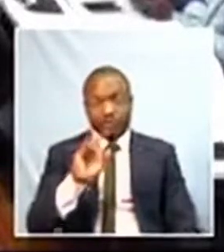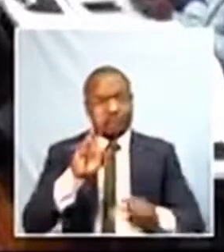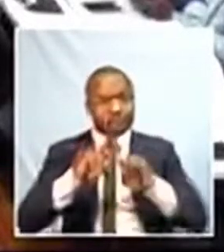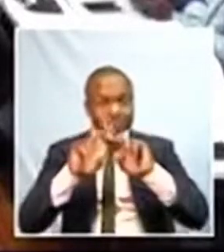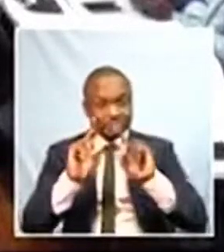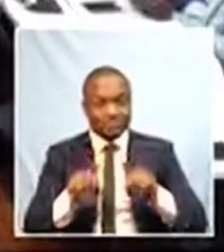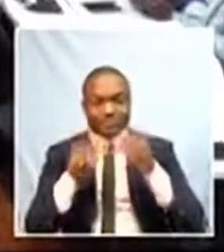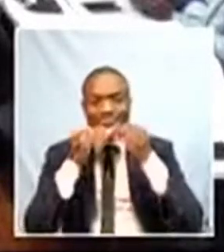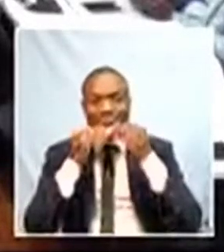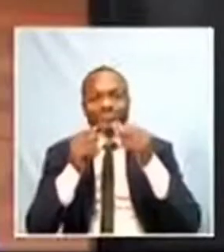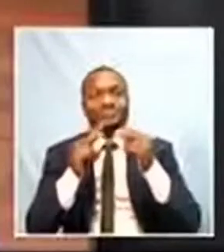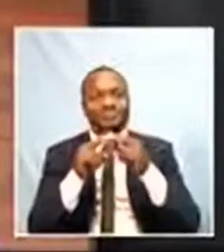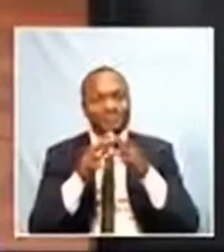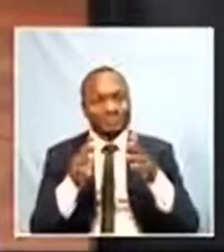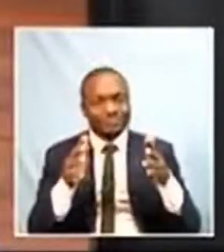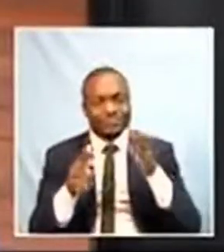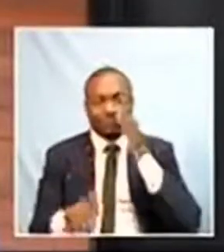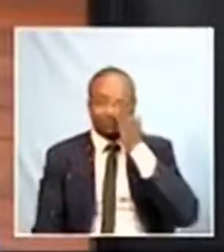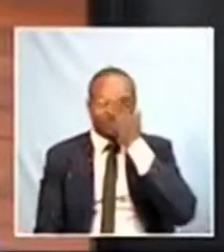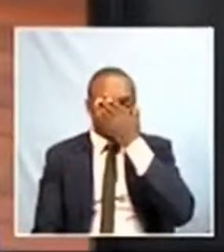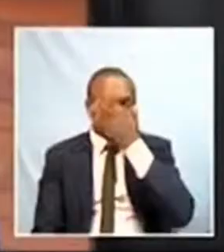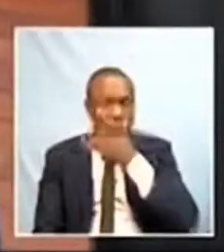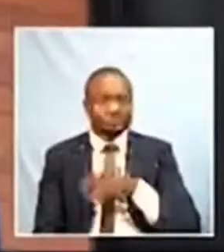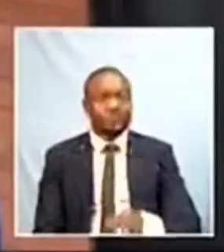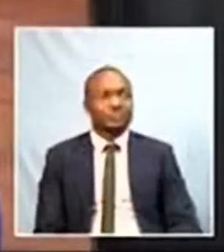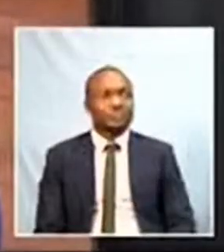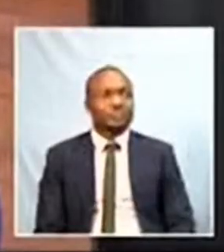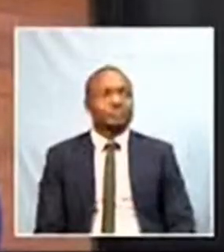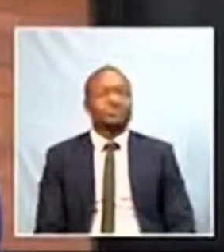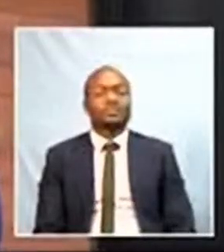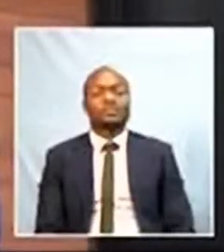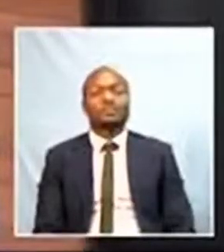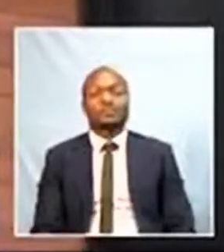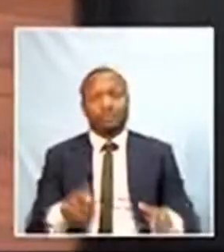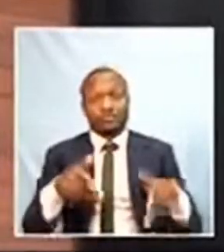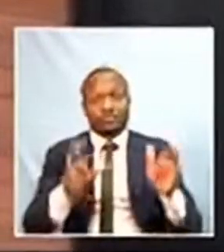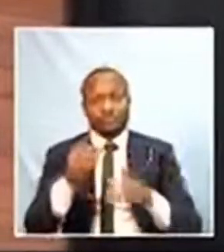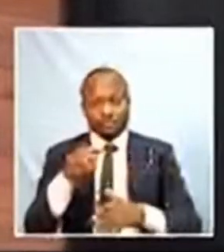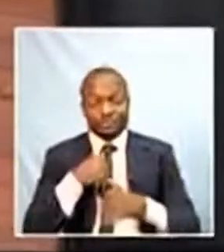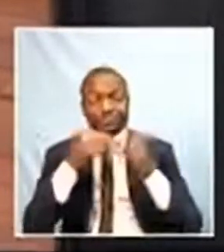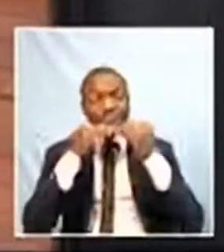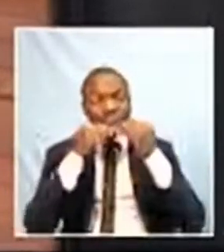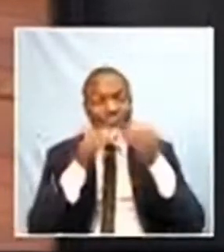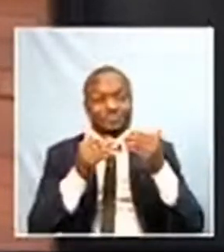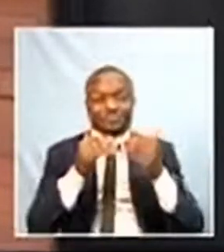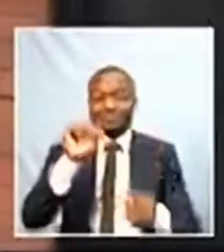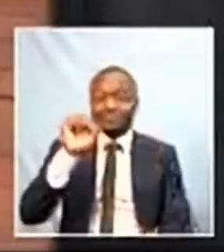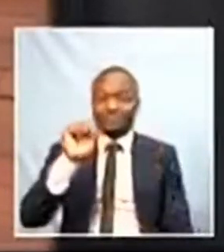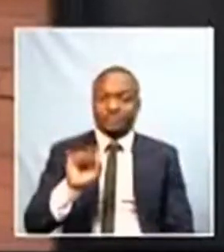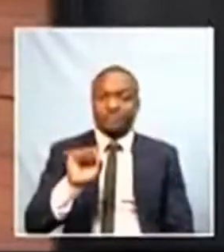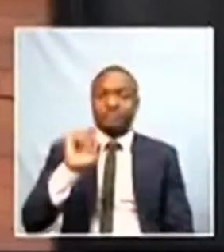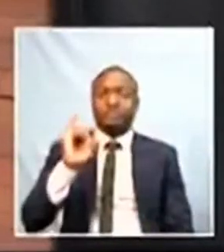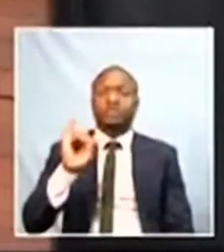Chair, thank you so very much, and allow me to thank SIKONGO for